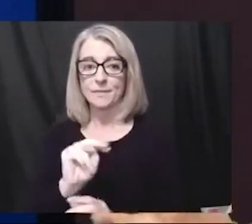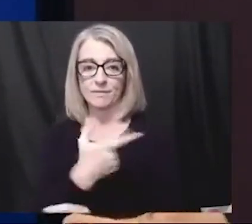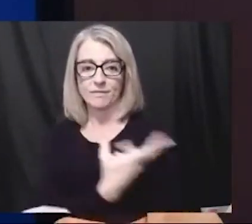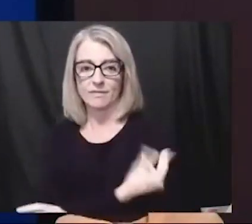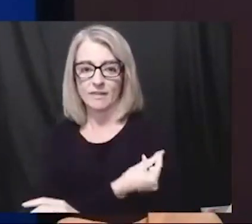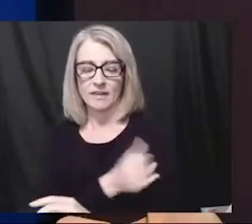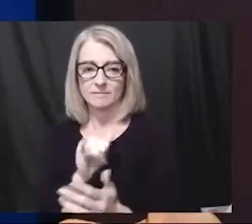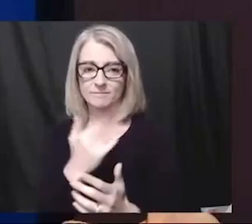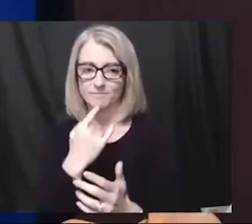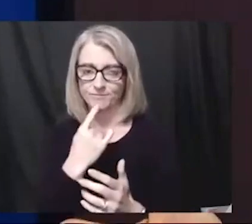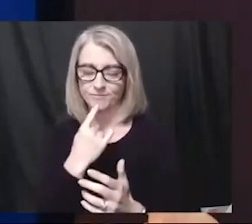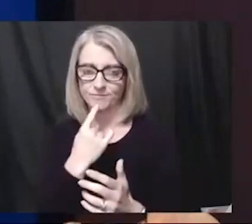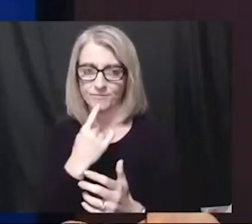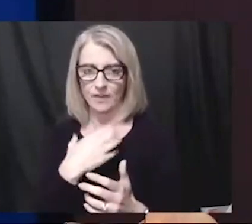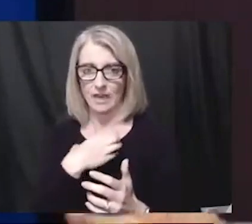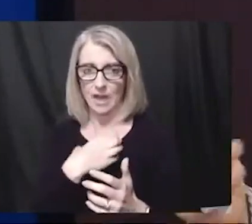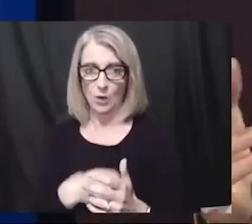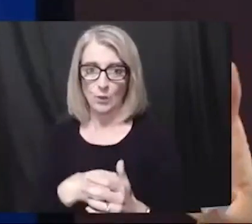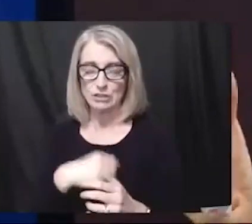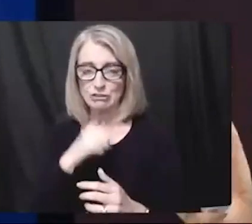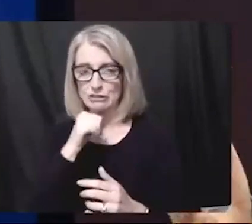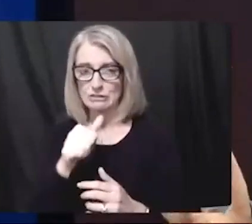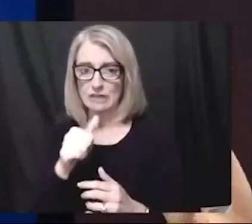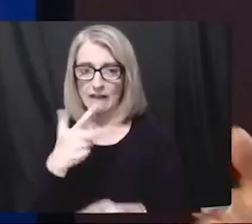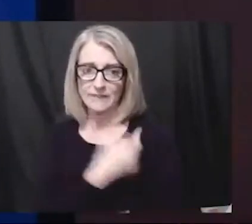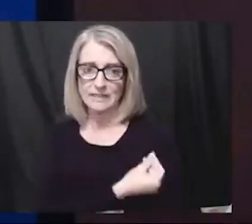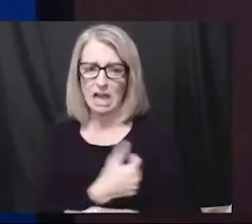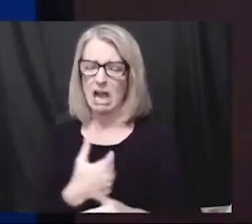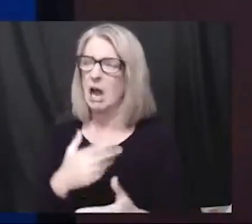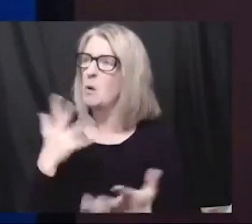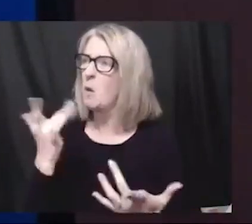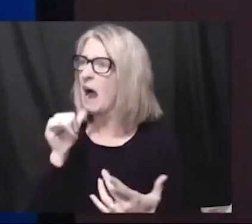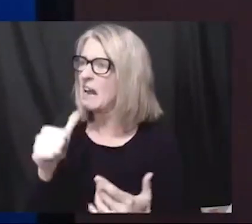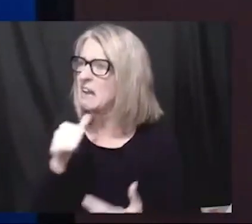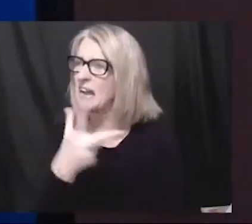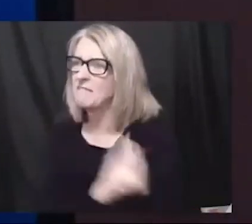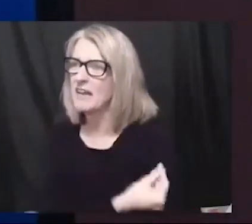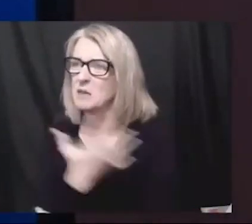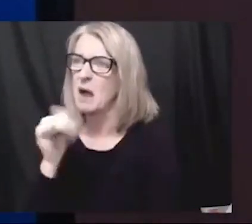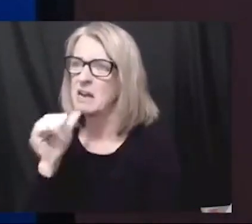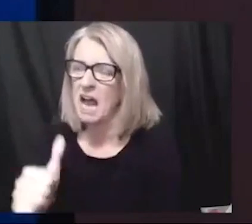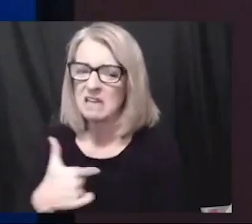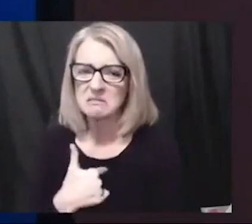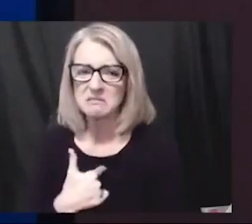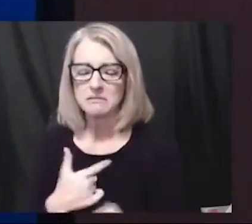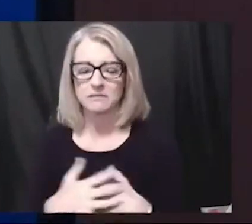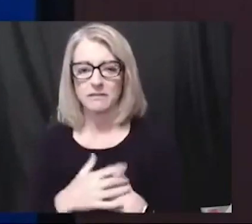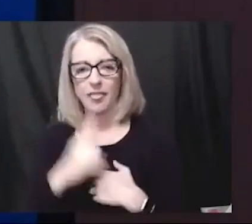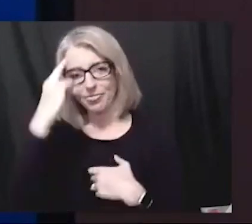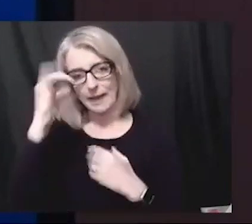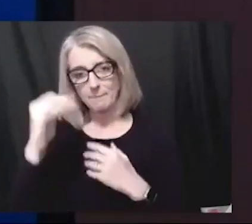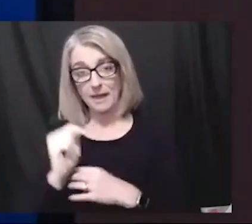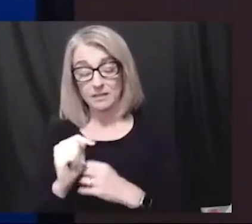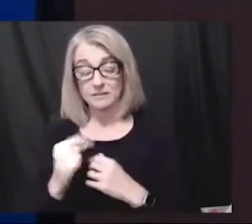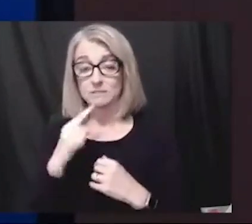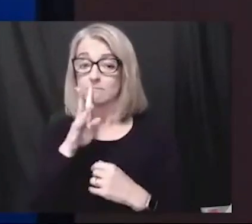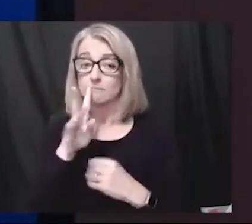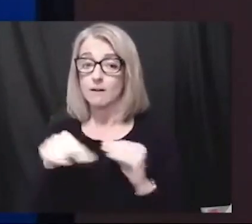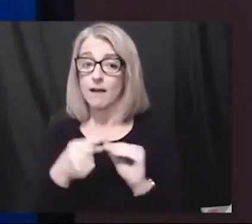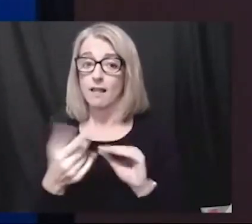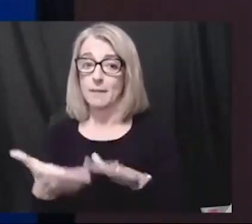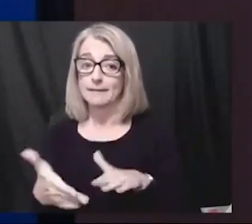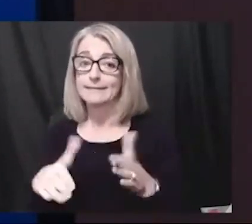with the idea that vaccination is dangerous. Absolutely. And again, we're always going to work with you as a health system to do everything we can to